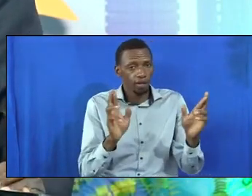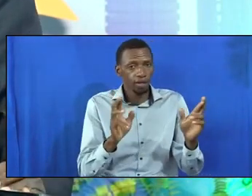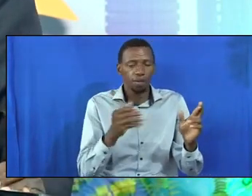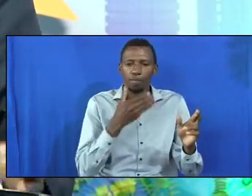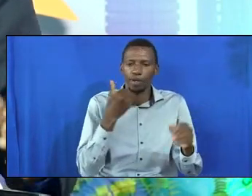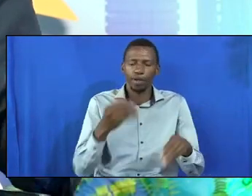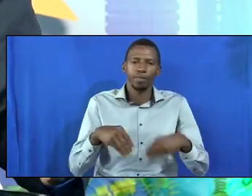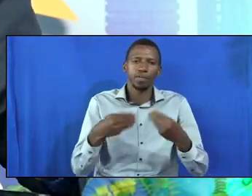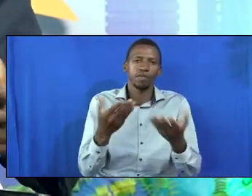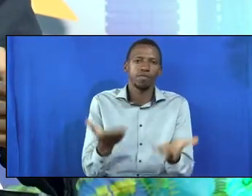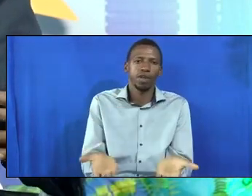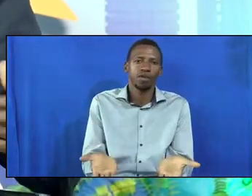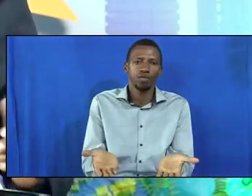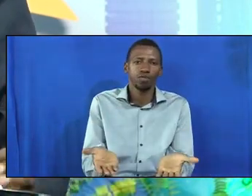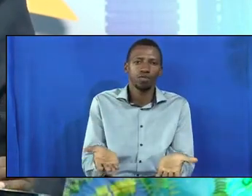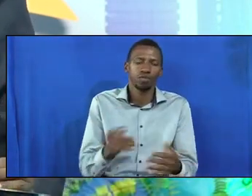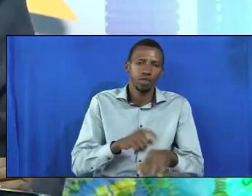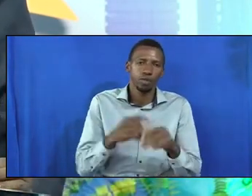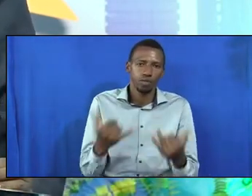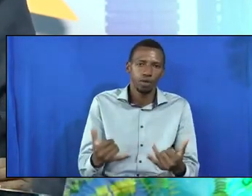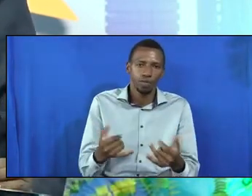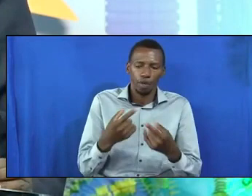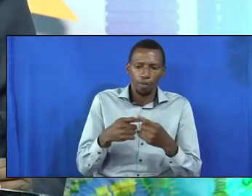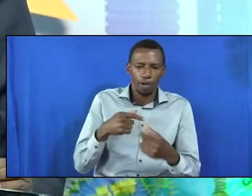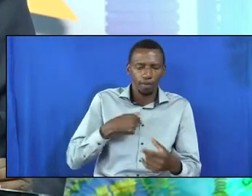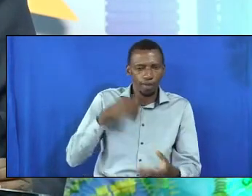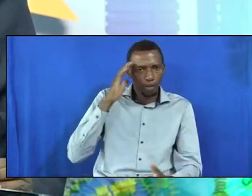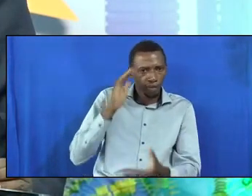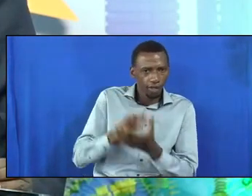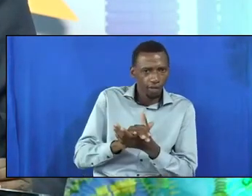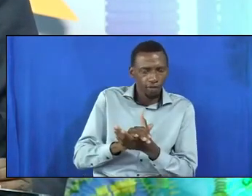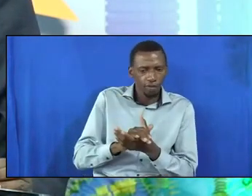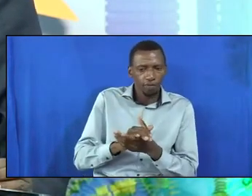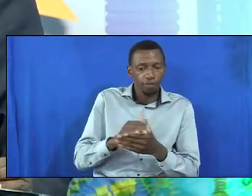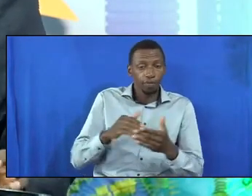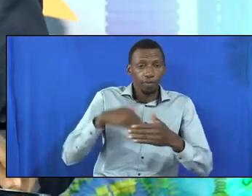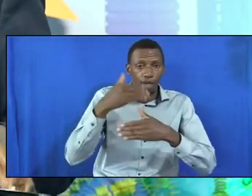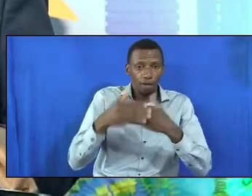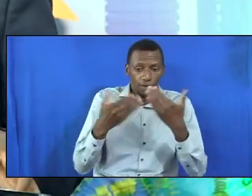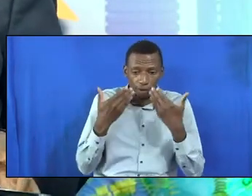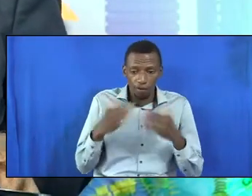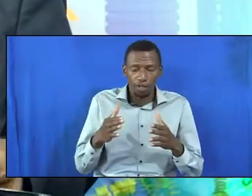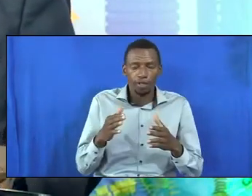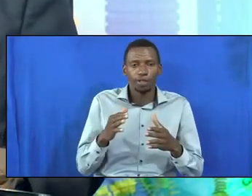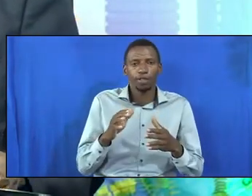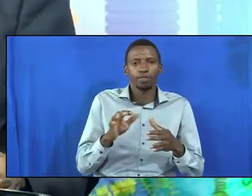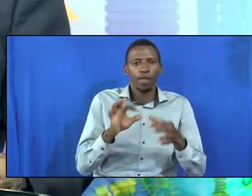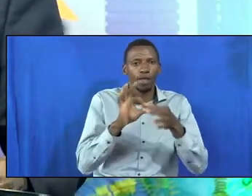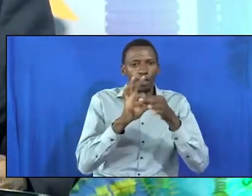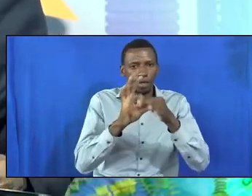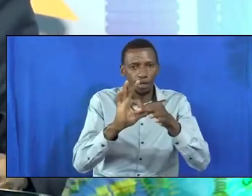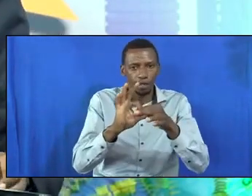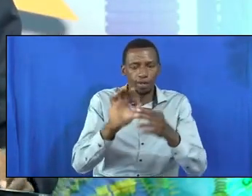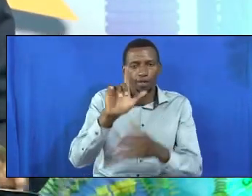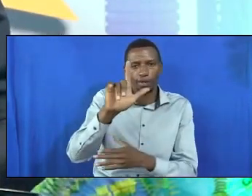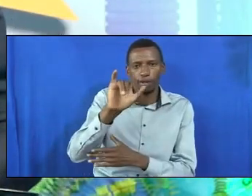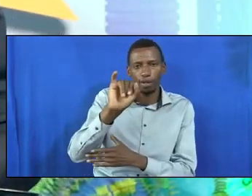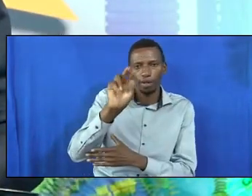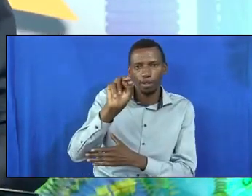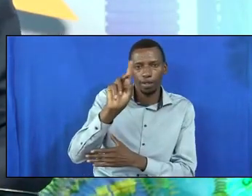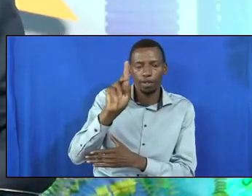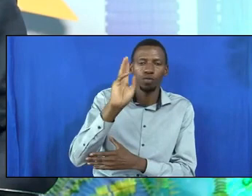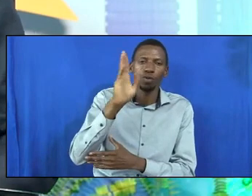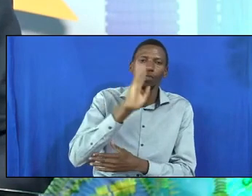for the same. But I believe soon after this, the link will be there. And maybe we shall even advertise